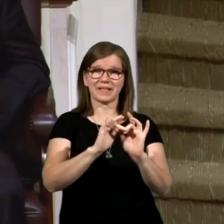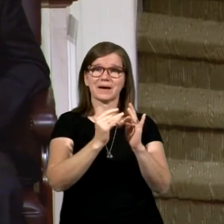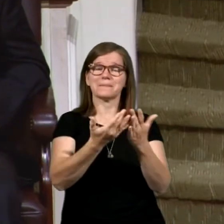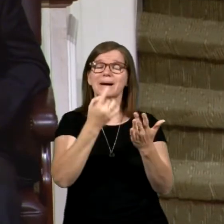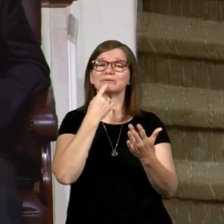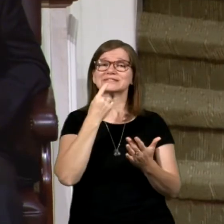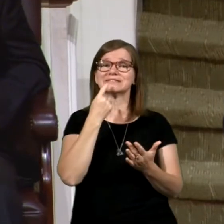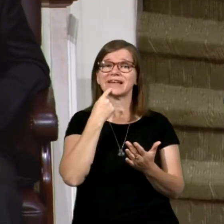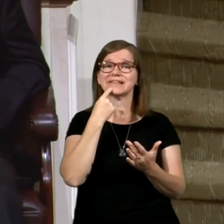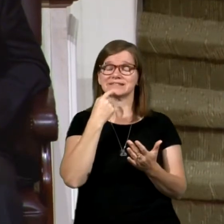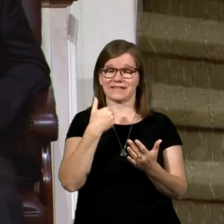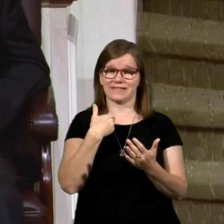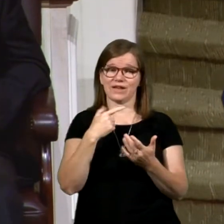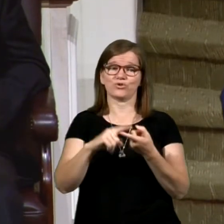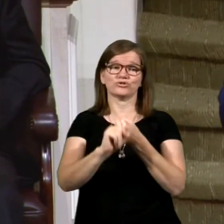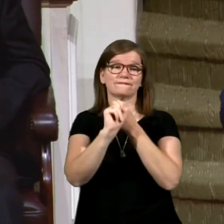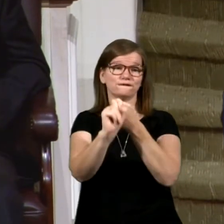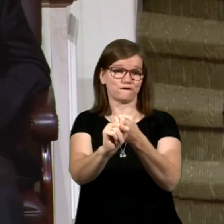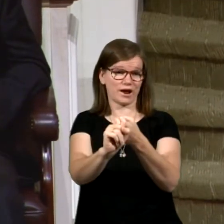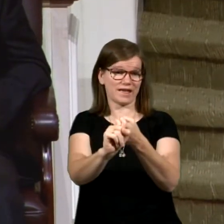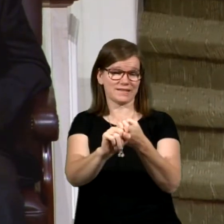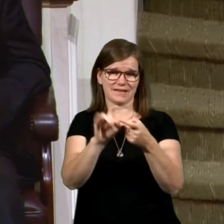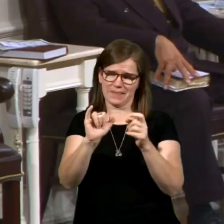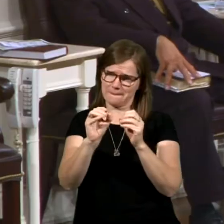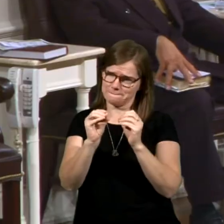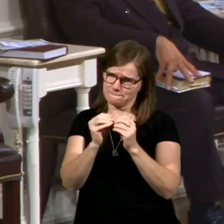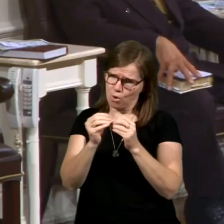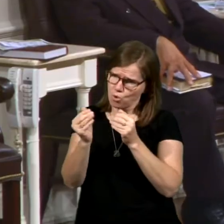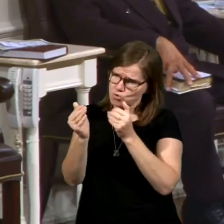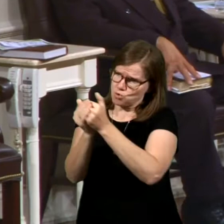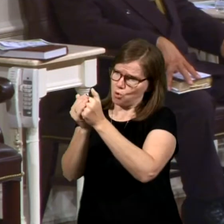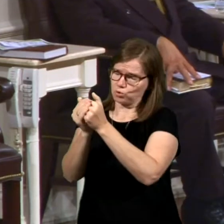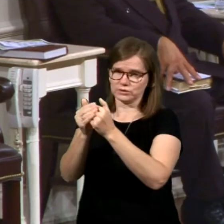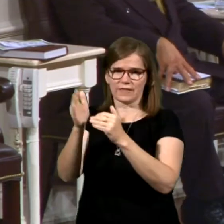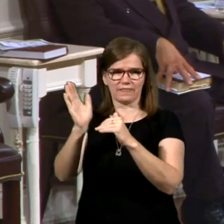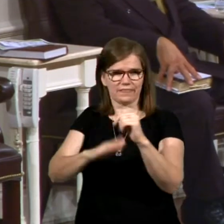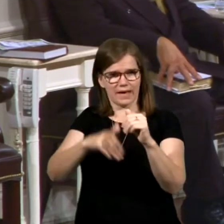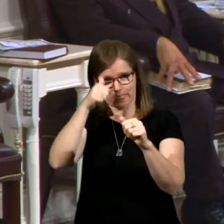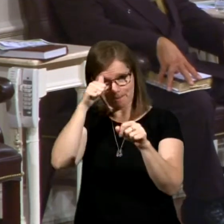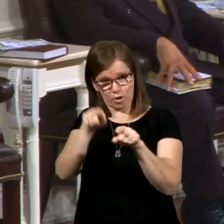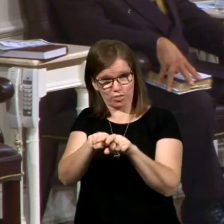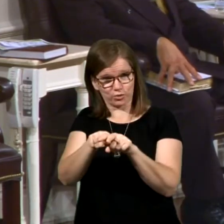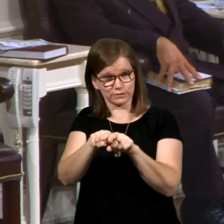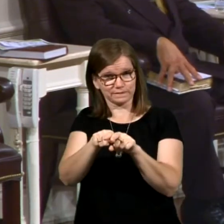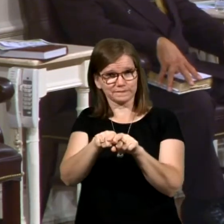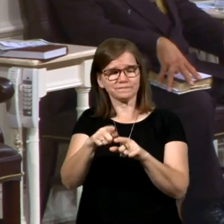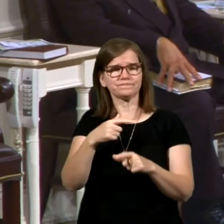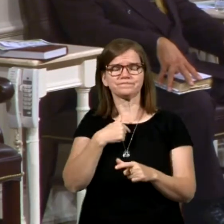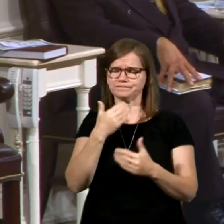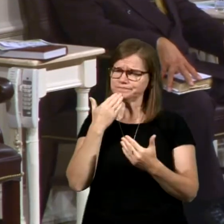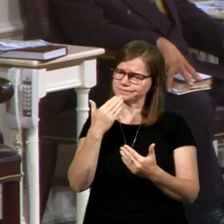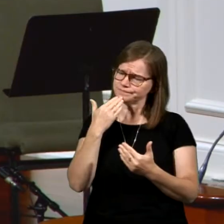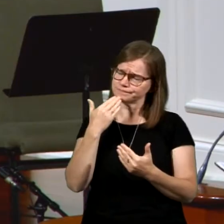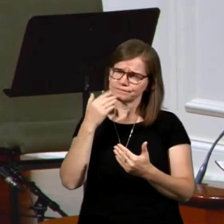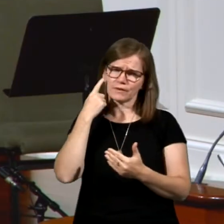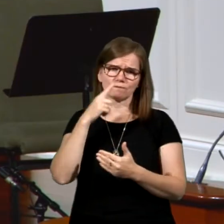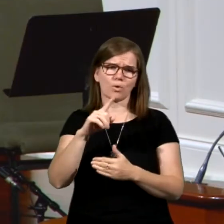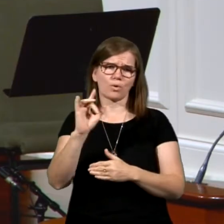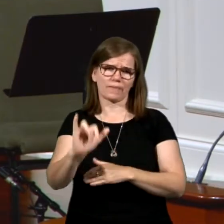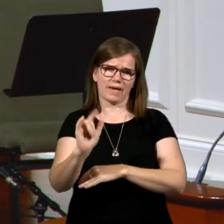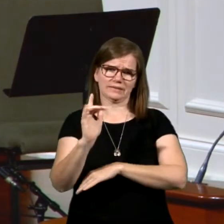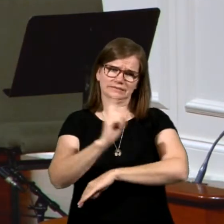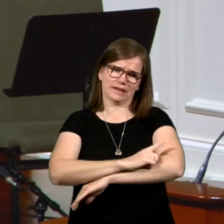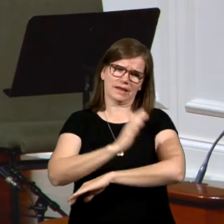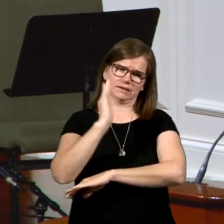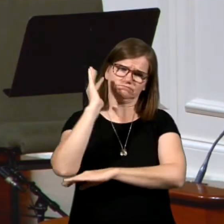says, there is a friend that sticketh closer than a brother. I was grateful for the day that someone took the